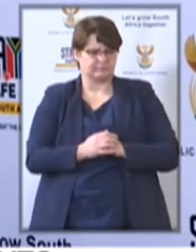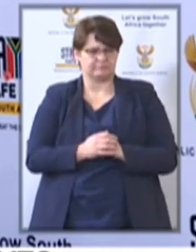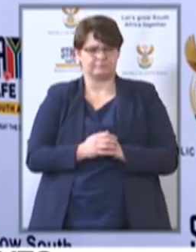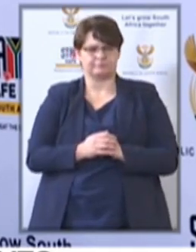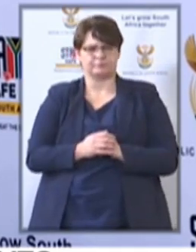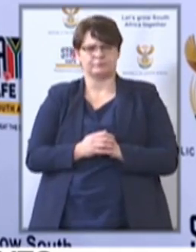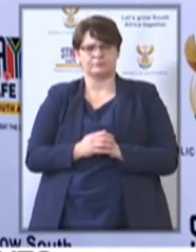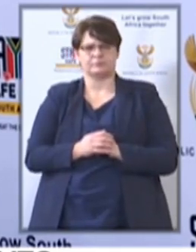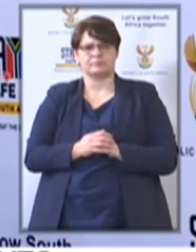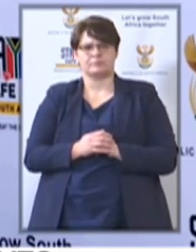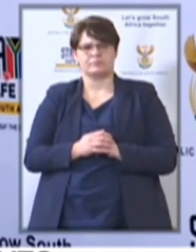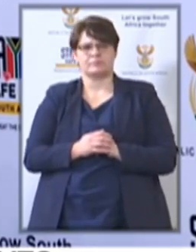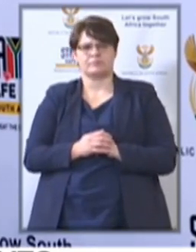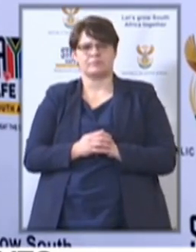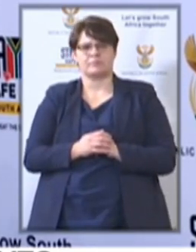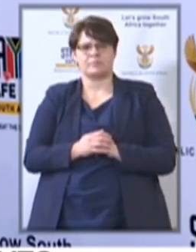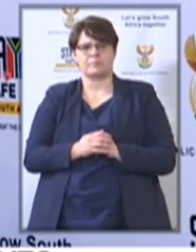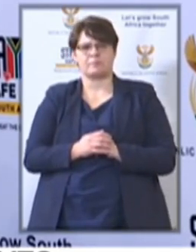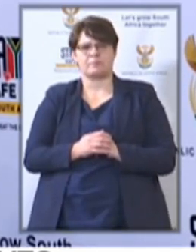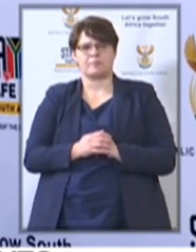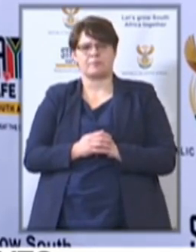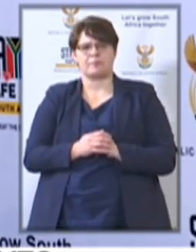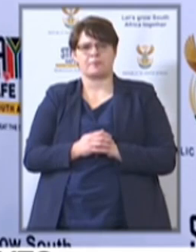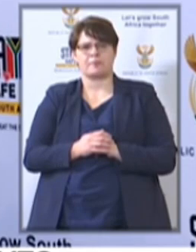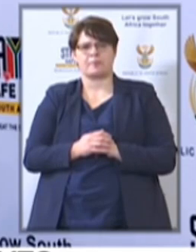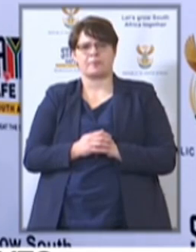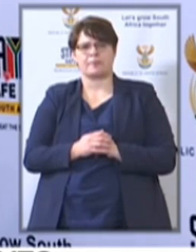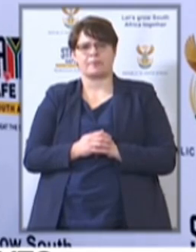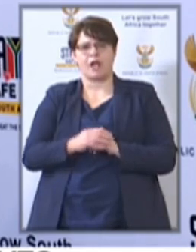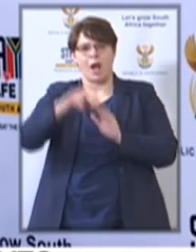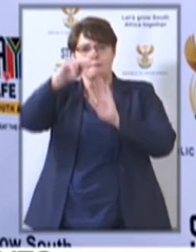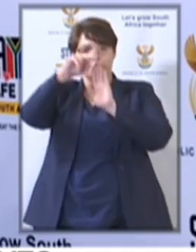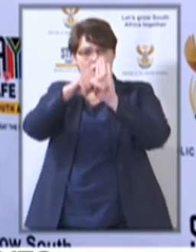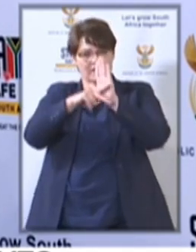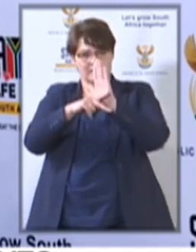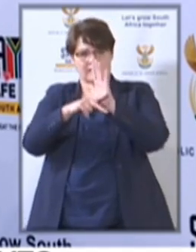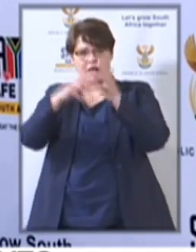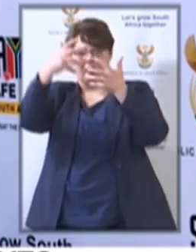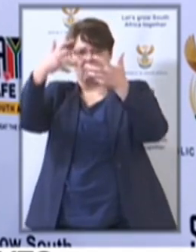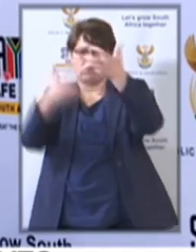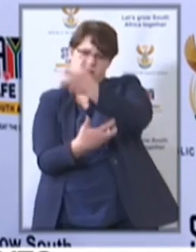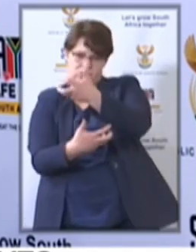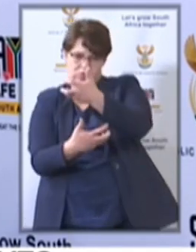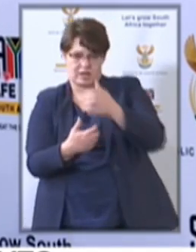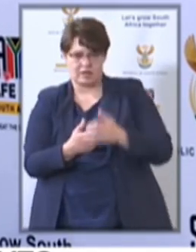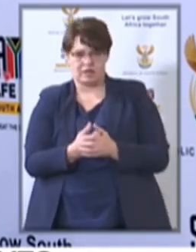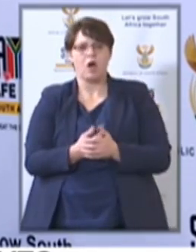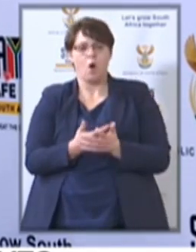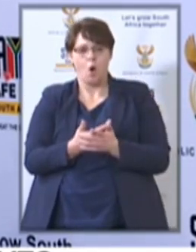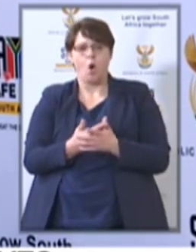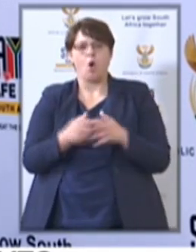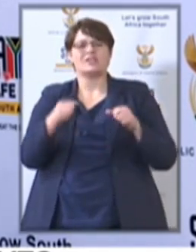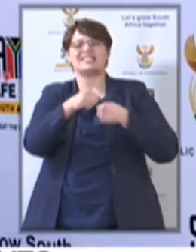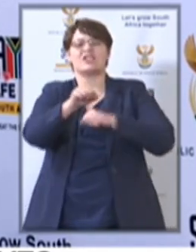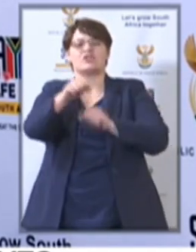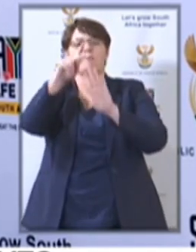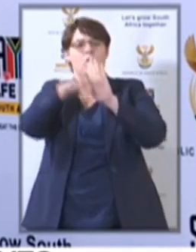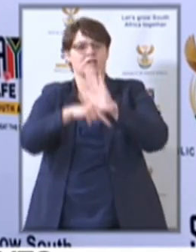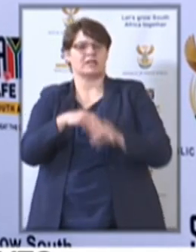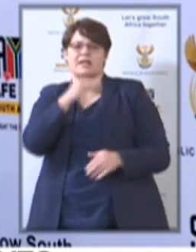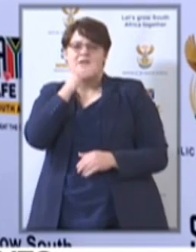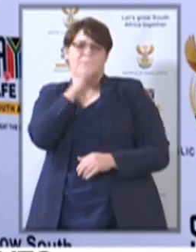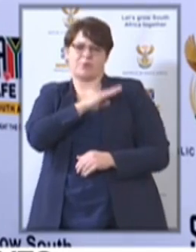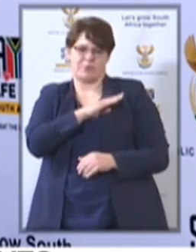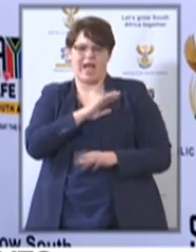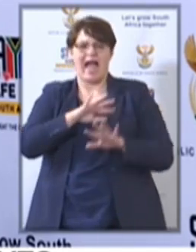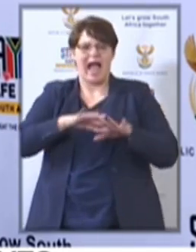the fact that there is policy disjuncture or inadequate policy strategy in addressing